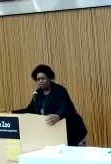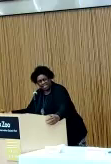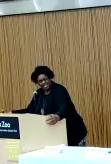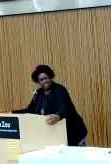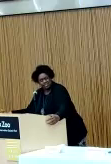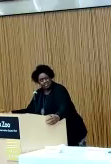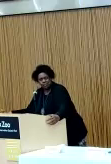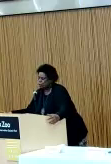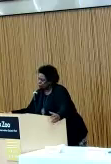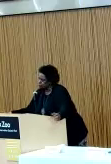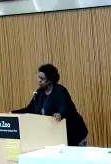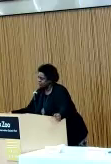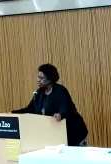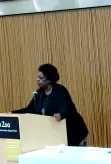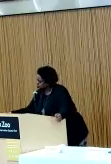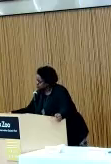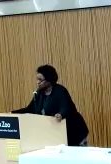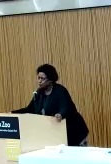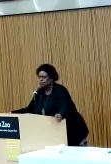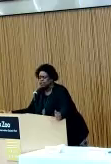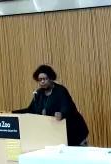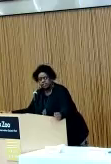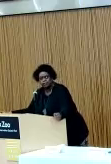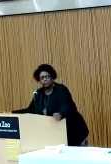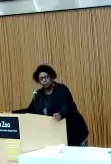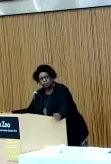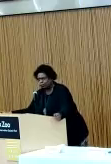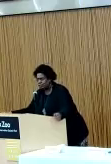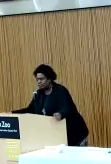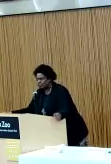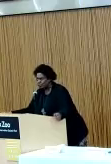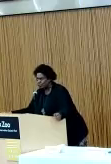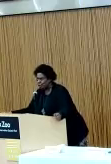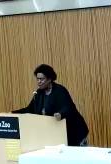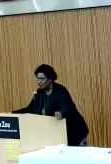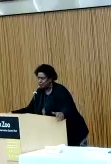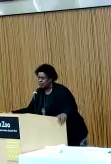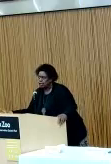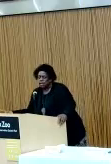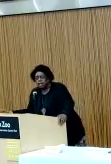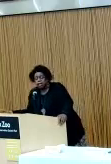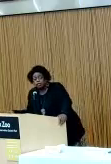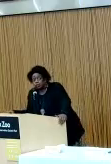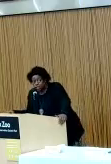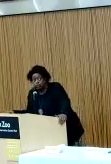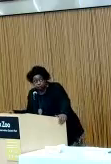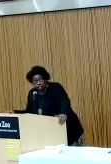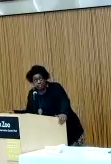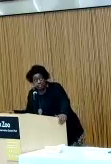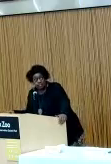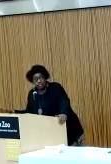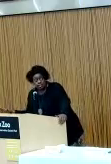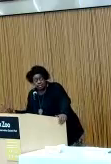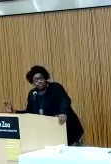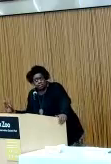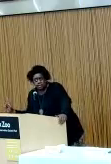are great for all the realtors in the in the room give yourself an Applause okay cuz we